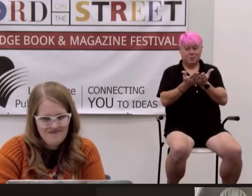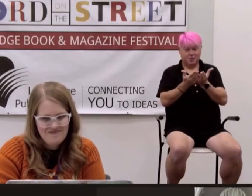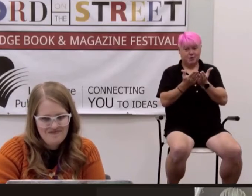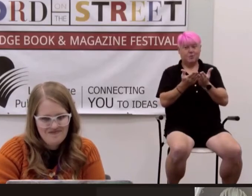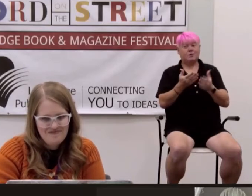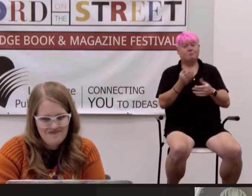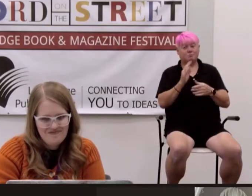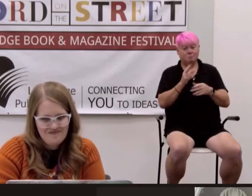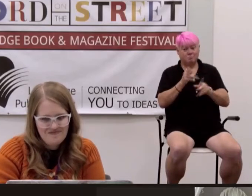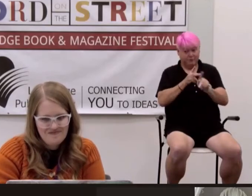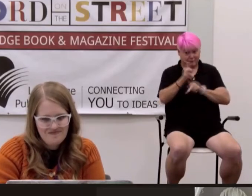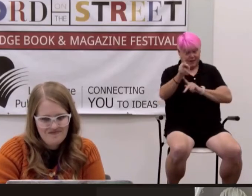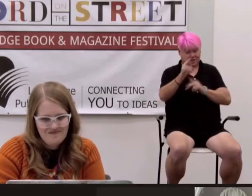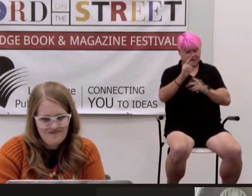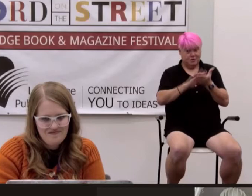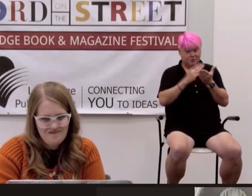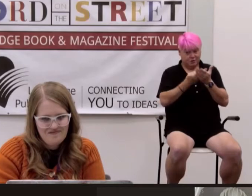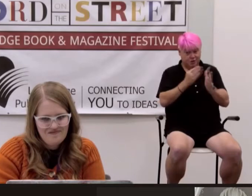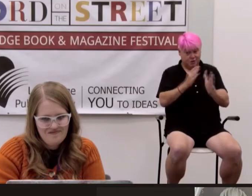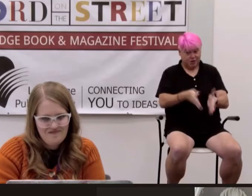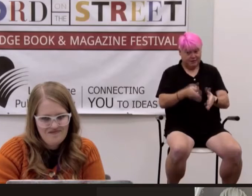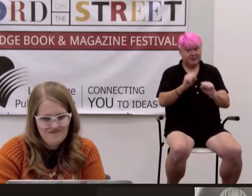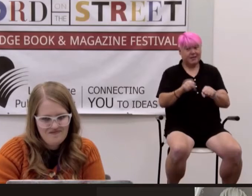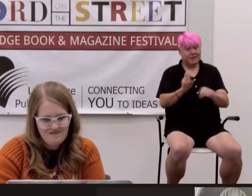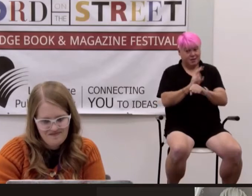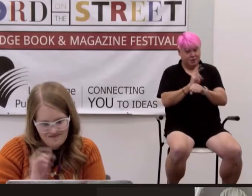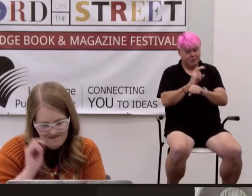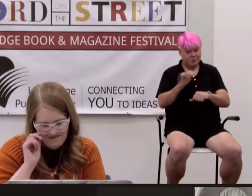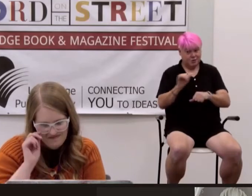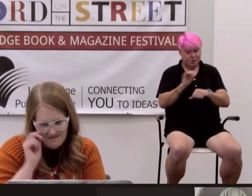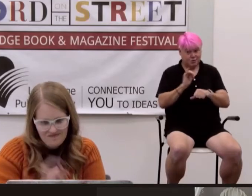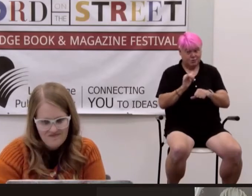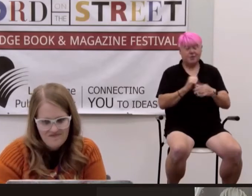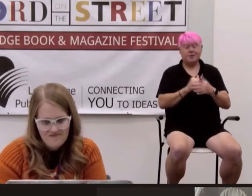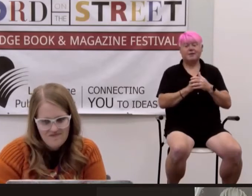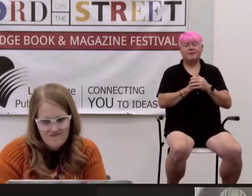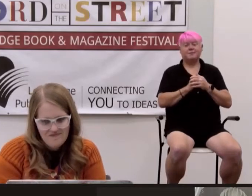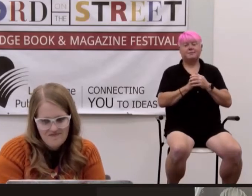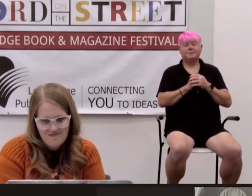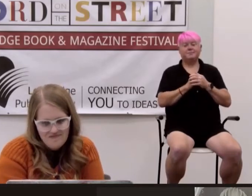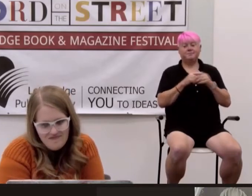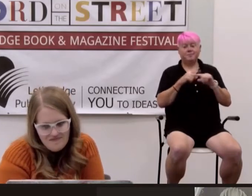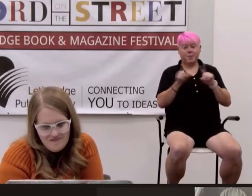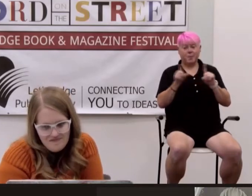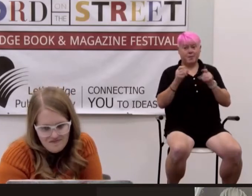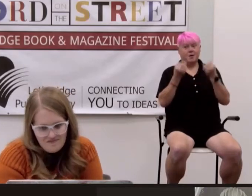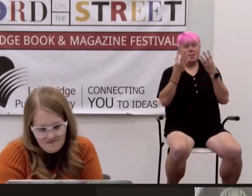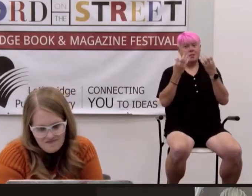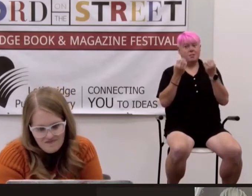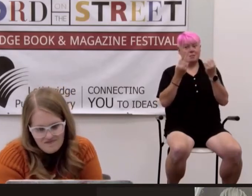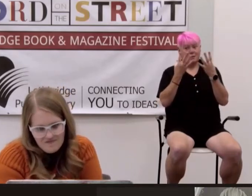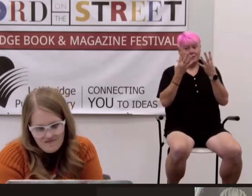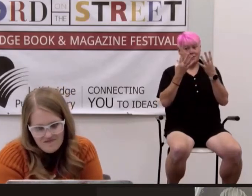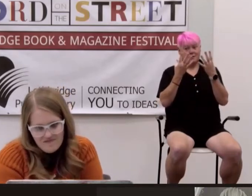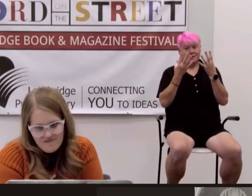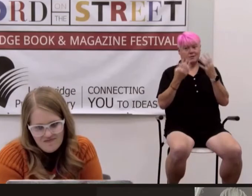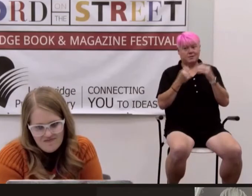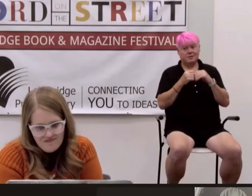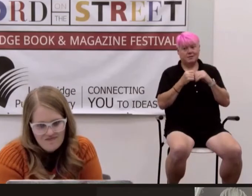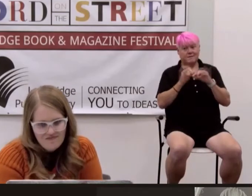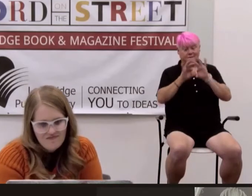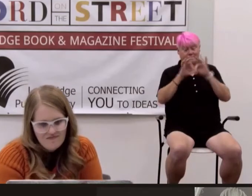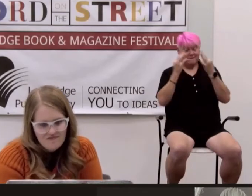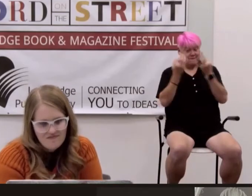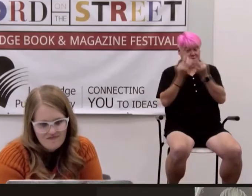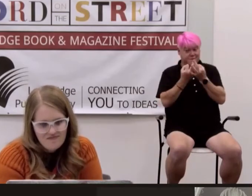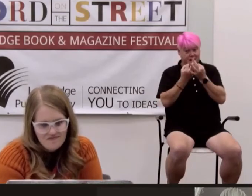chefs, because there will be some, pro recipes in there, but there are a lot of family style